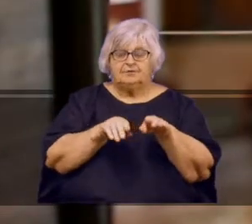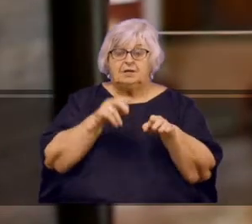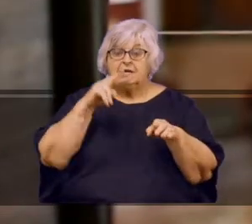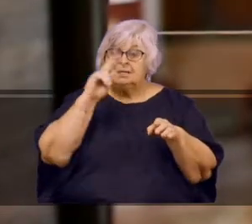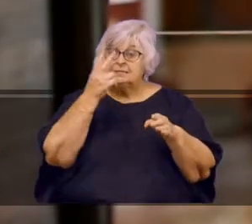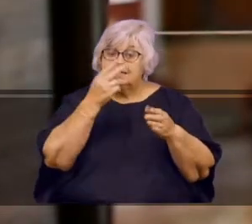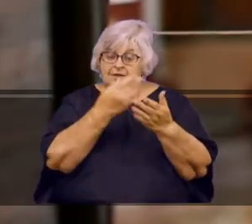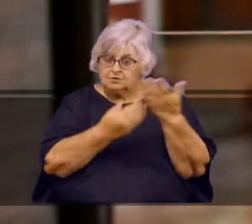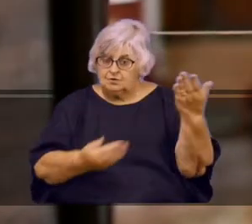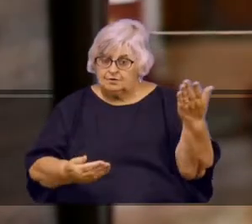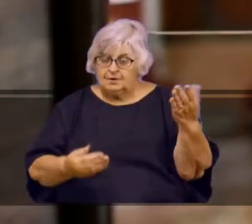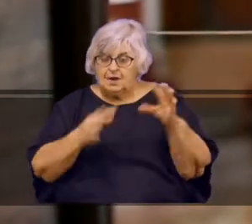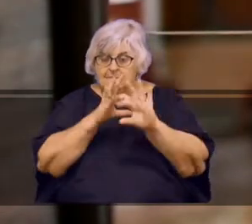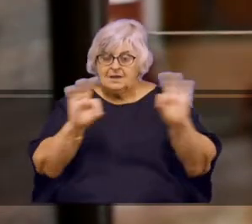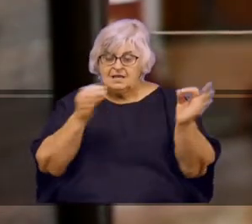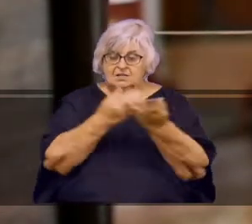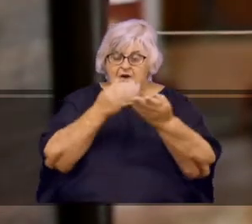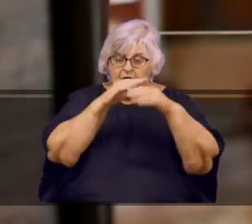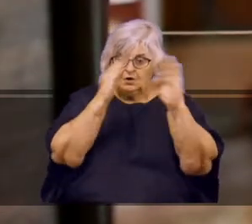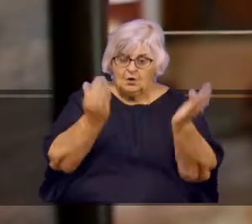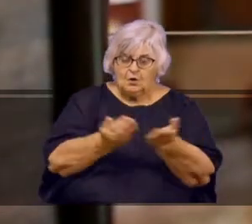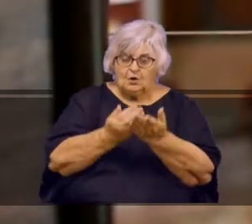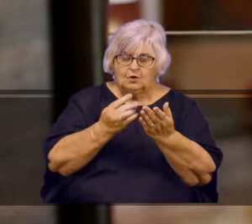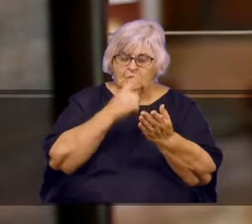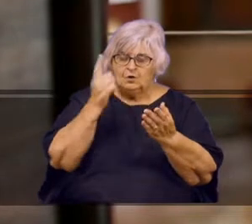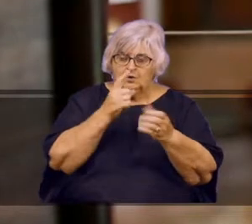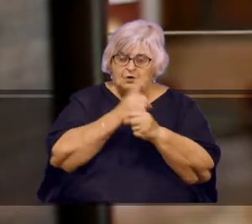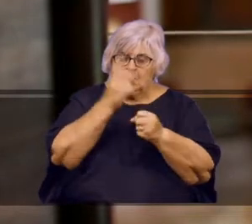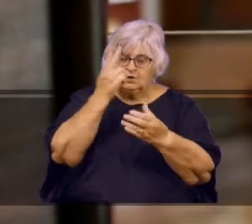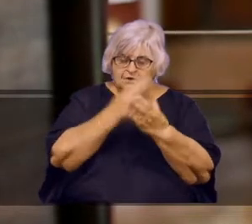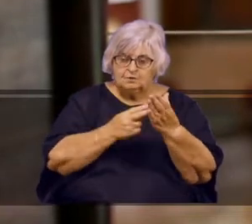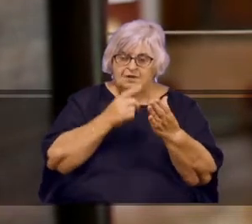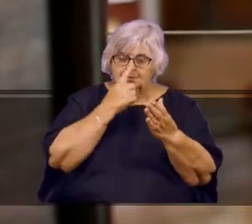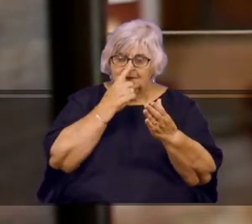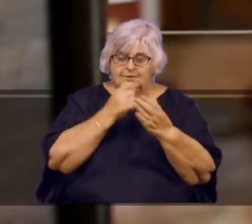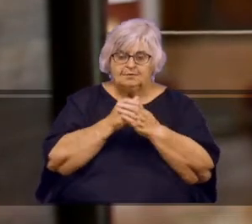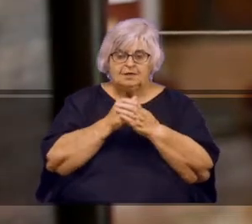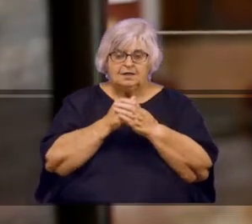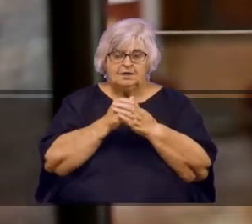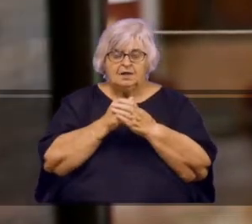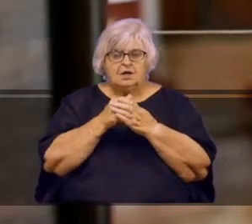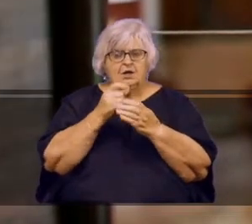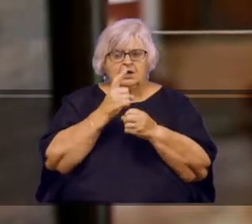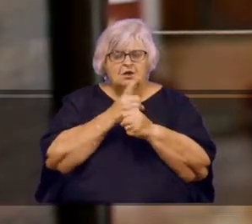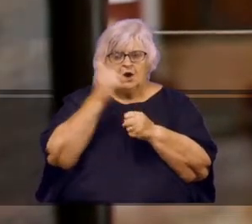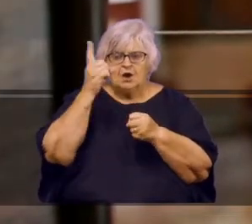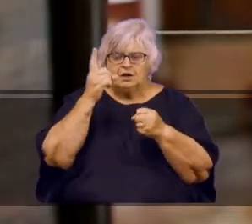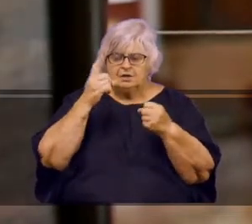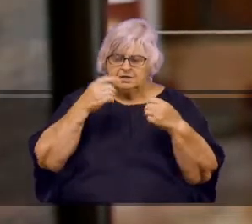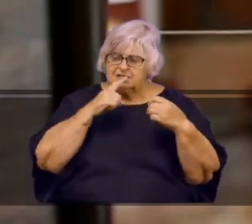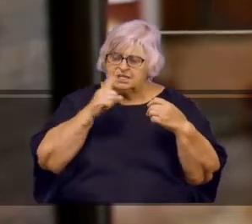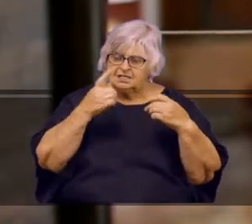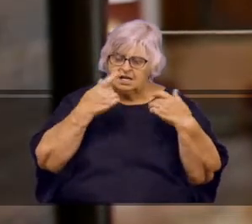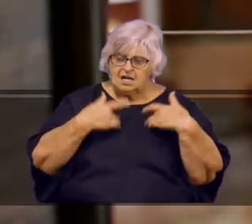The second translation, peace on earth to people with whom God is pleased, reminds us that life is not only a gift